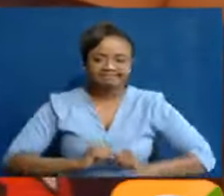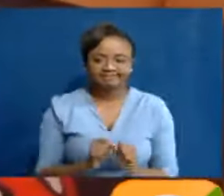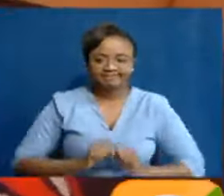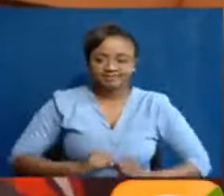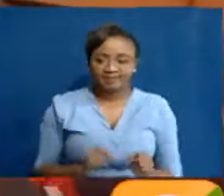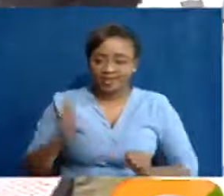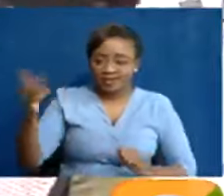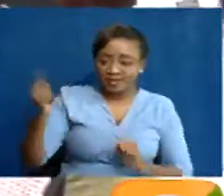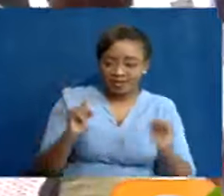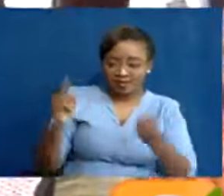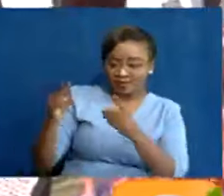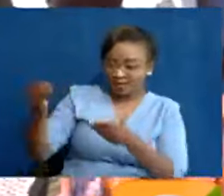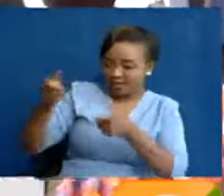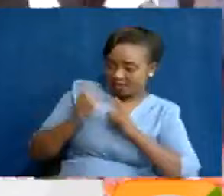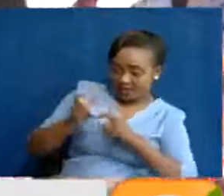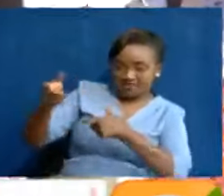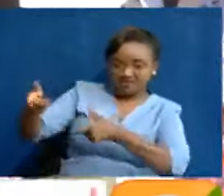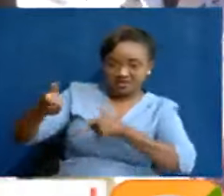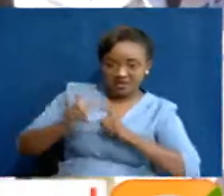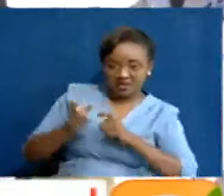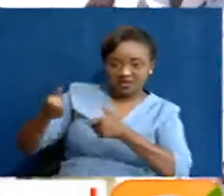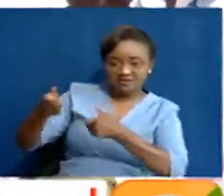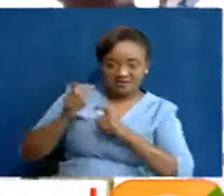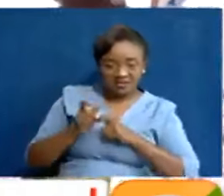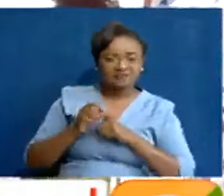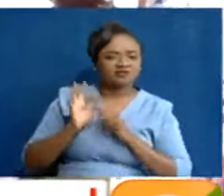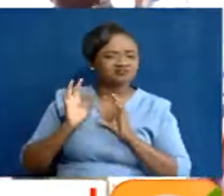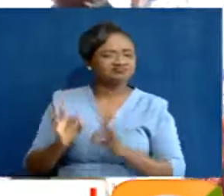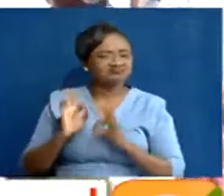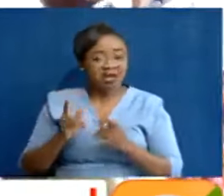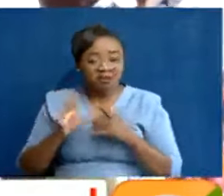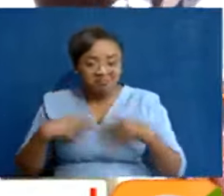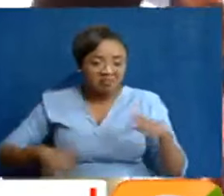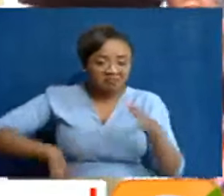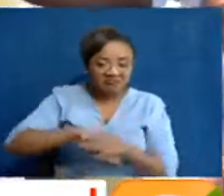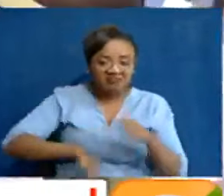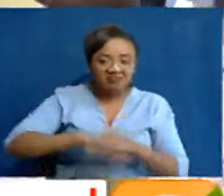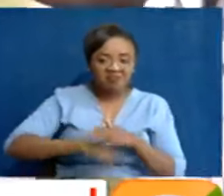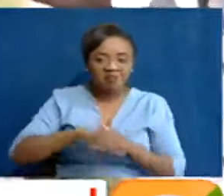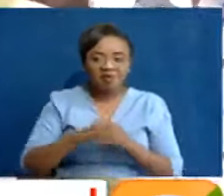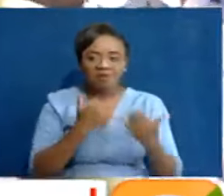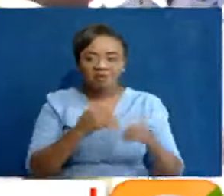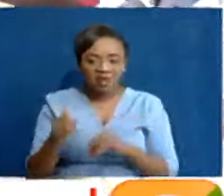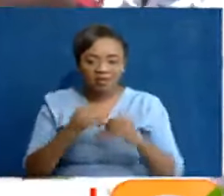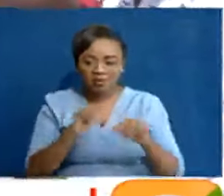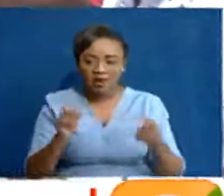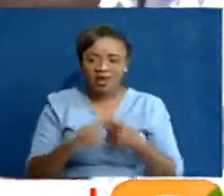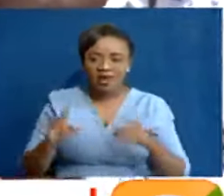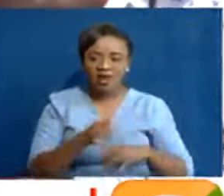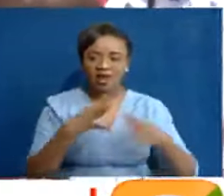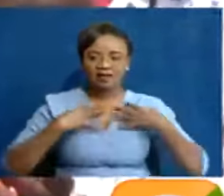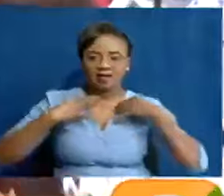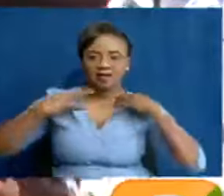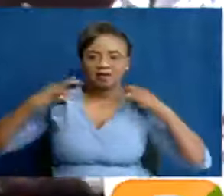masawadi, kusawadi wale ambao wamepiga mpira vizuri, wale ambao wengine wamepewa nguo, wamefalia